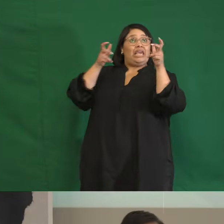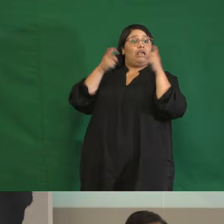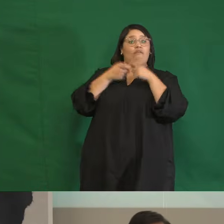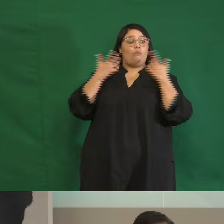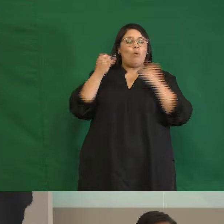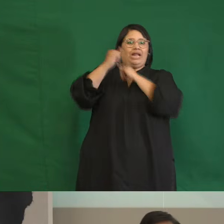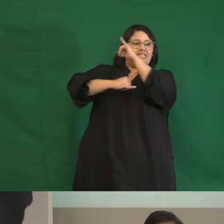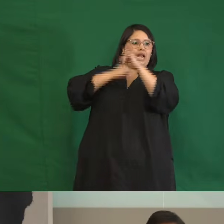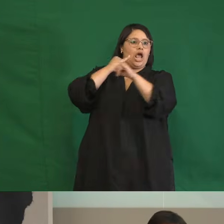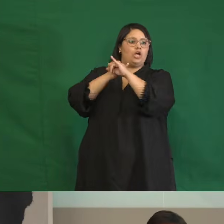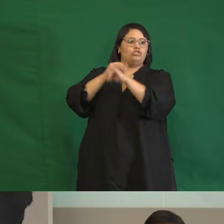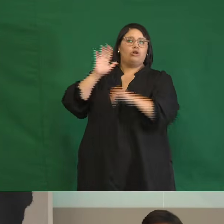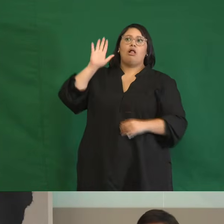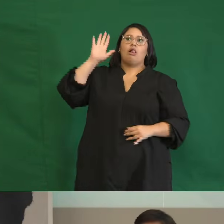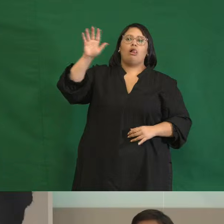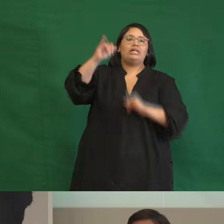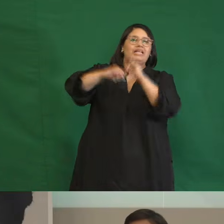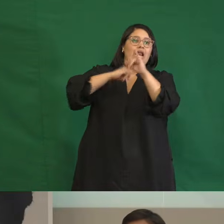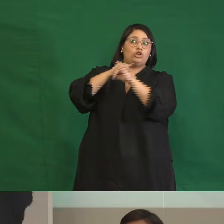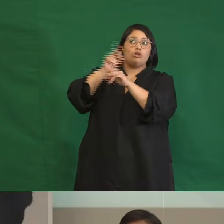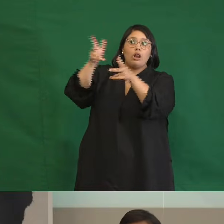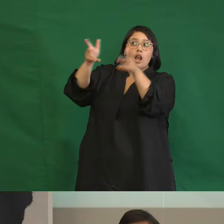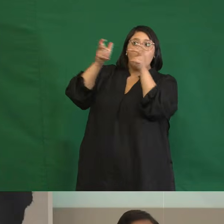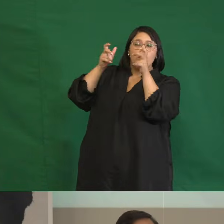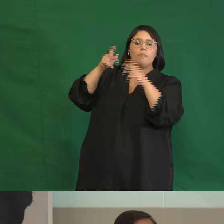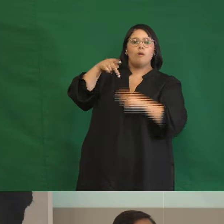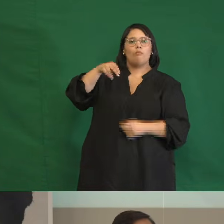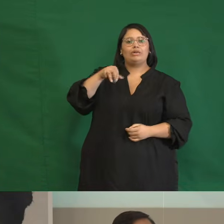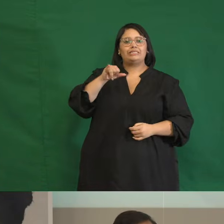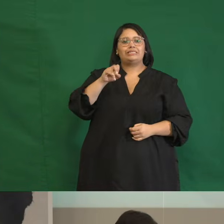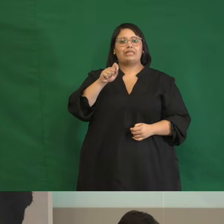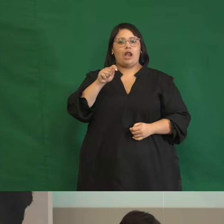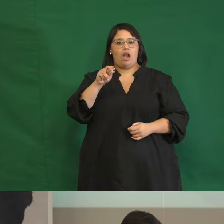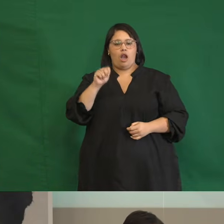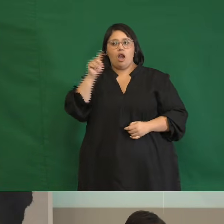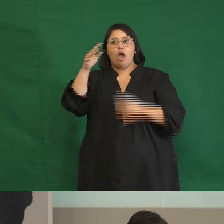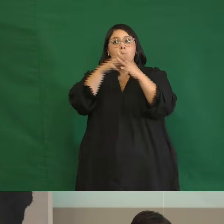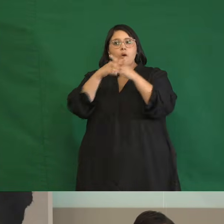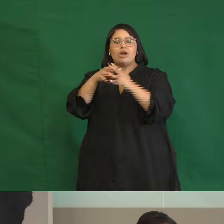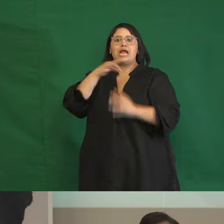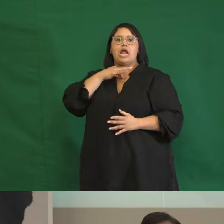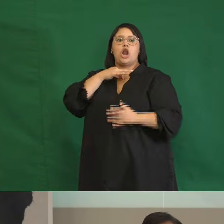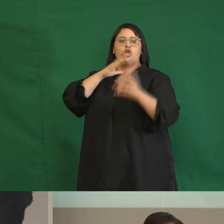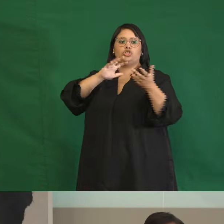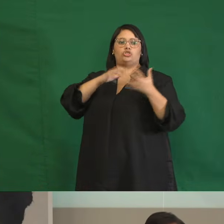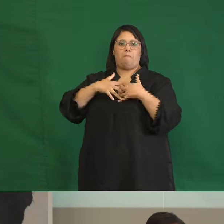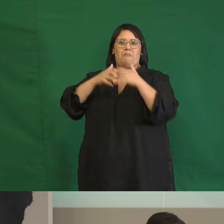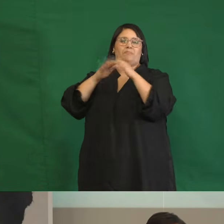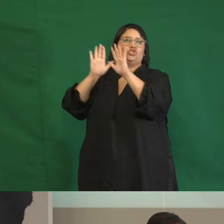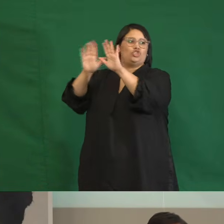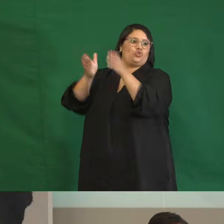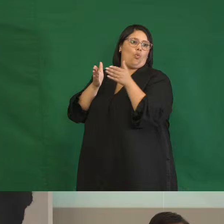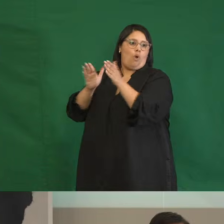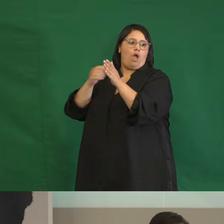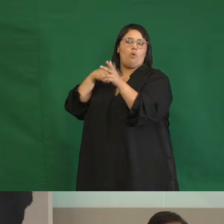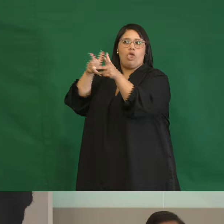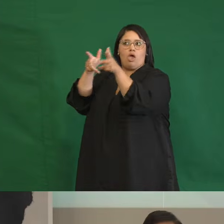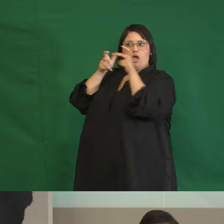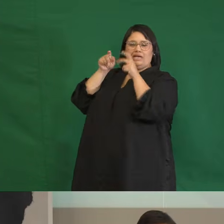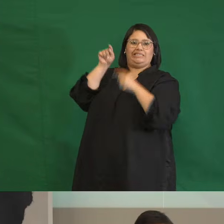practice found in the Princeton WordNet, which was developed for American English. And you'll see also that